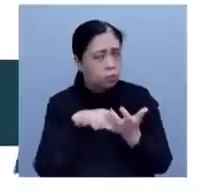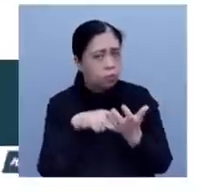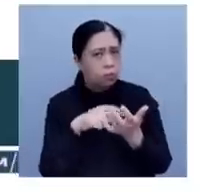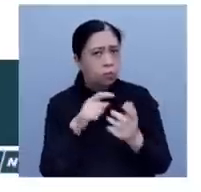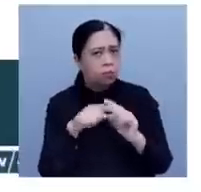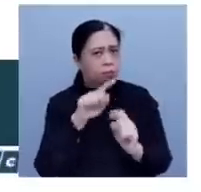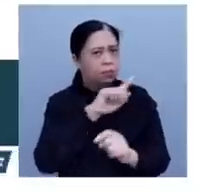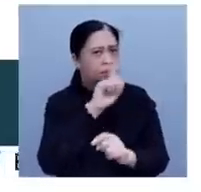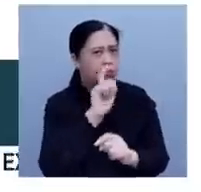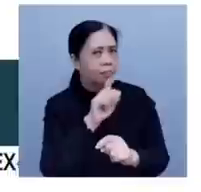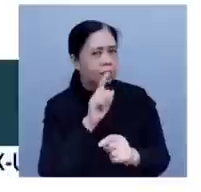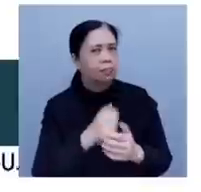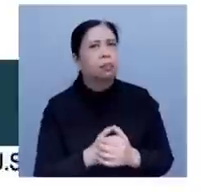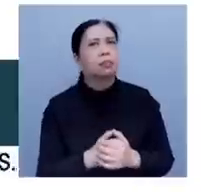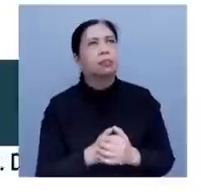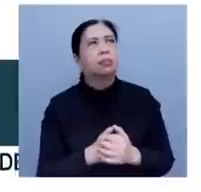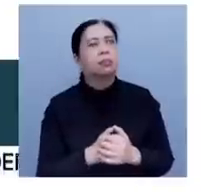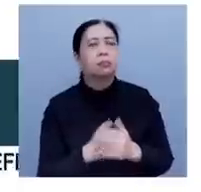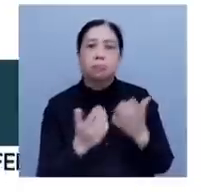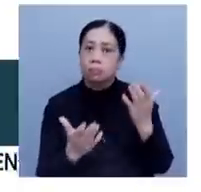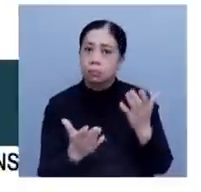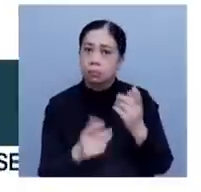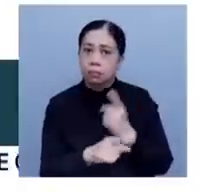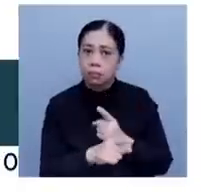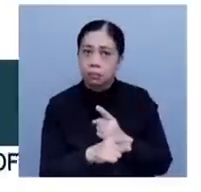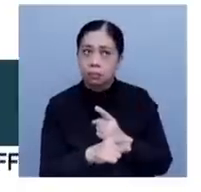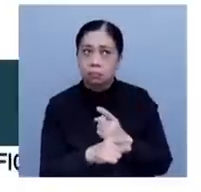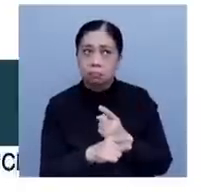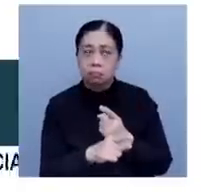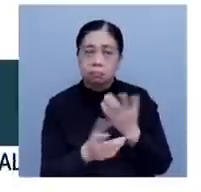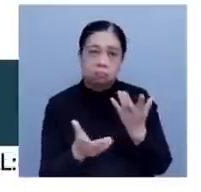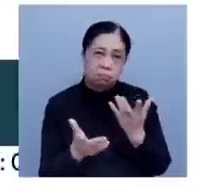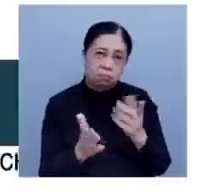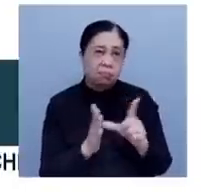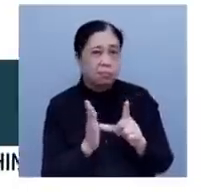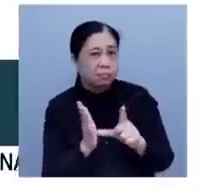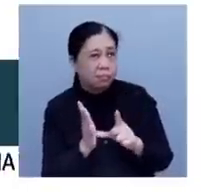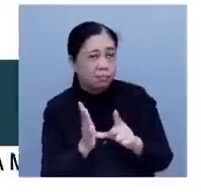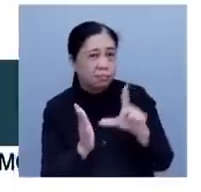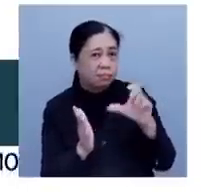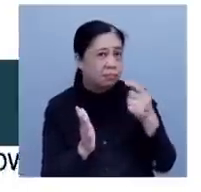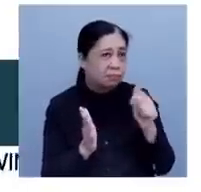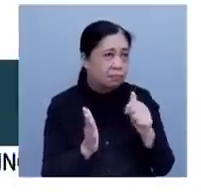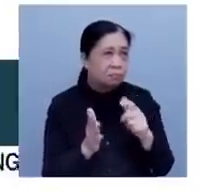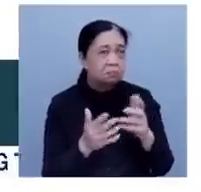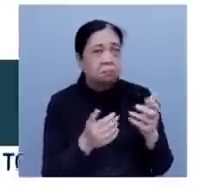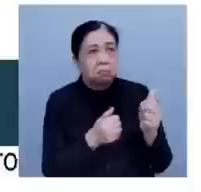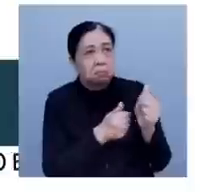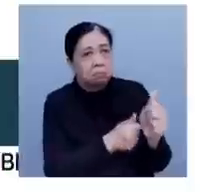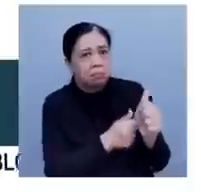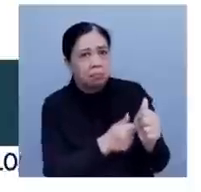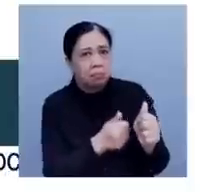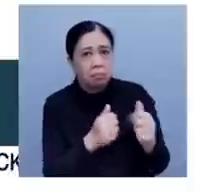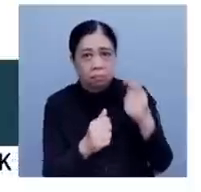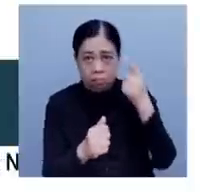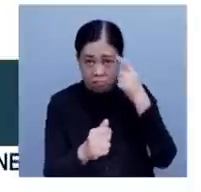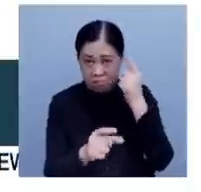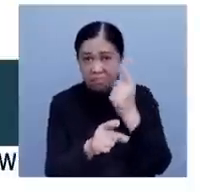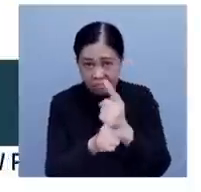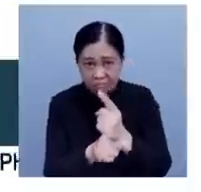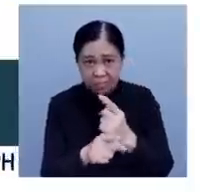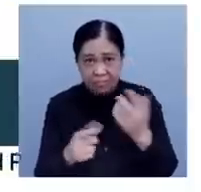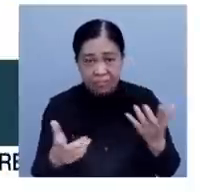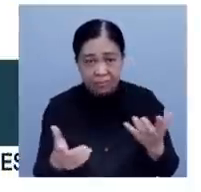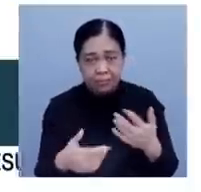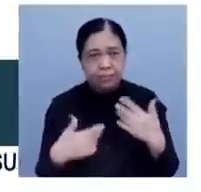question. It may be right, it may be legal, it may be legal and compliant, but was it right to begin with? I'm